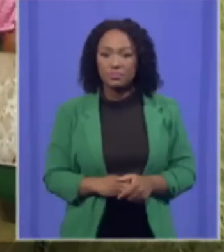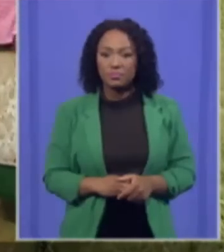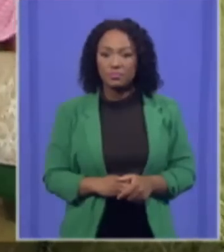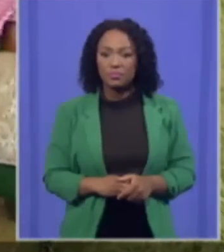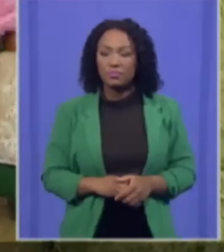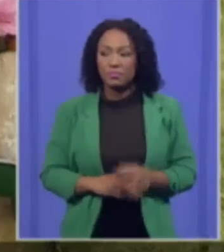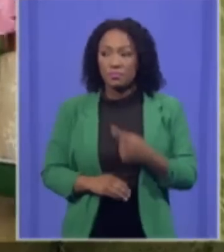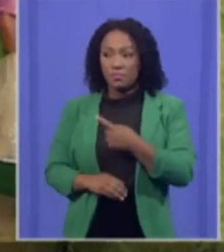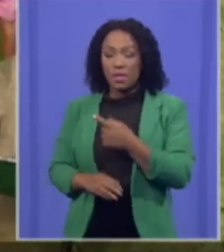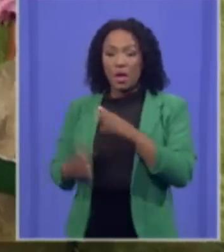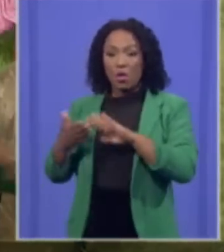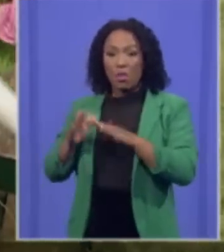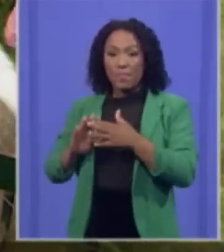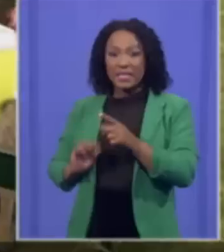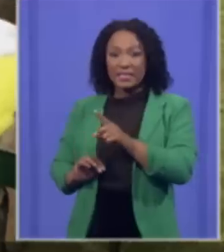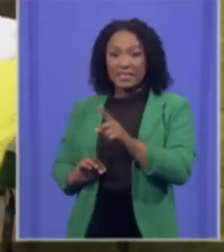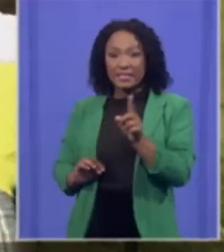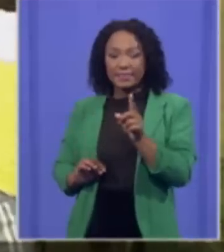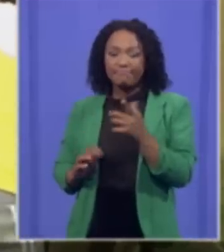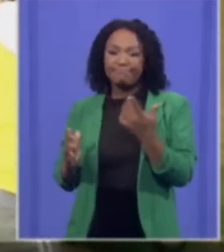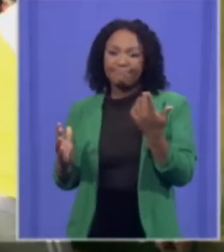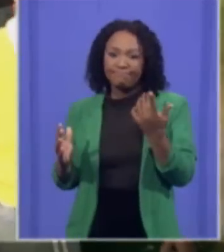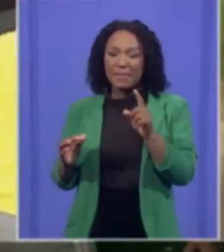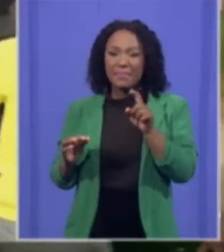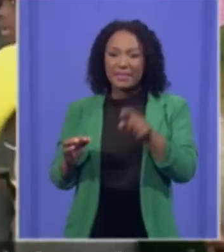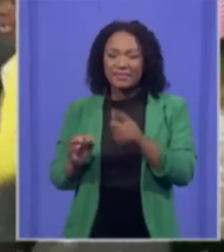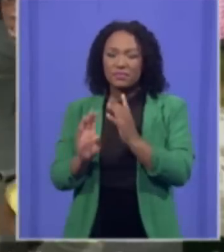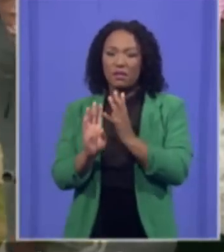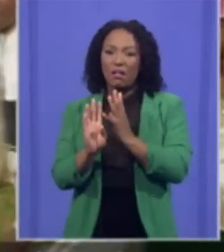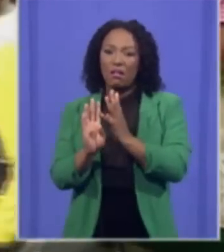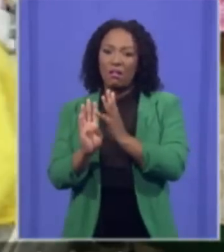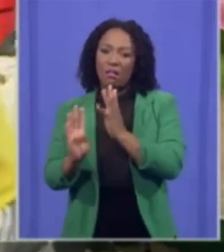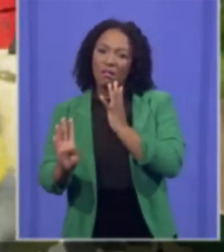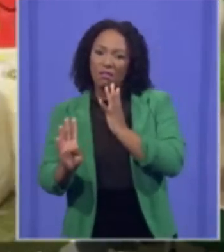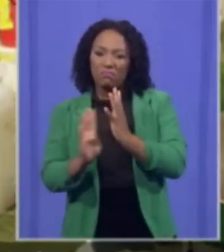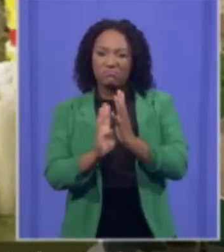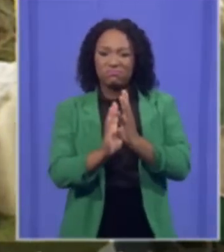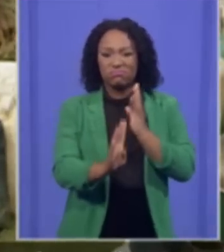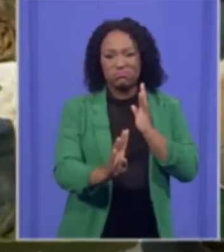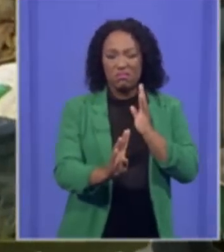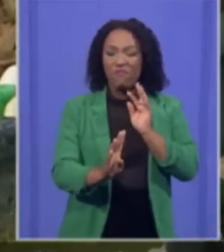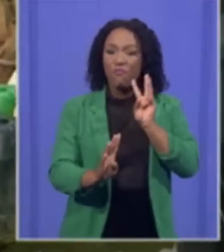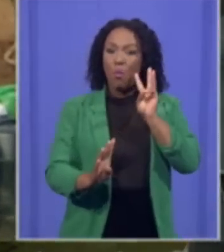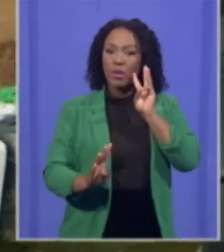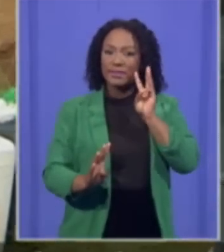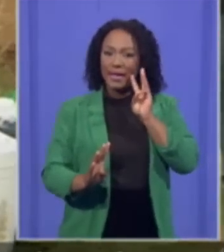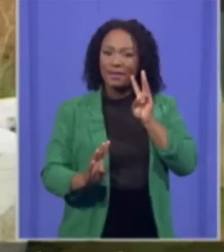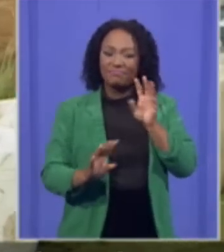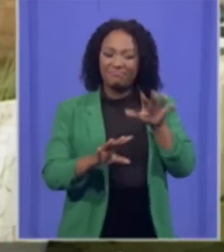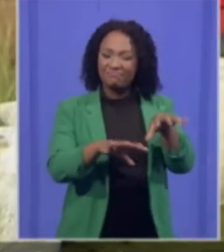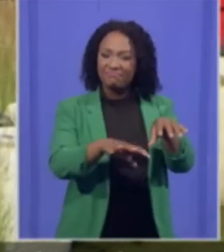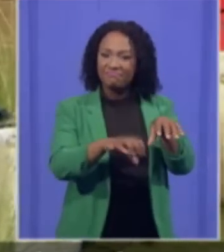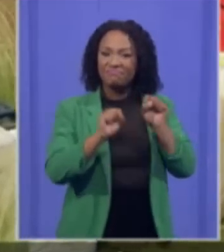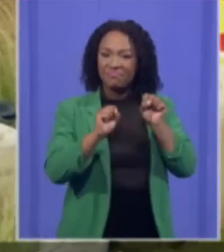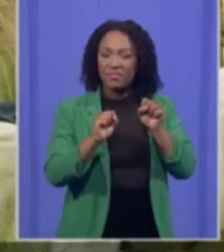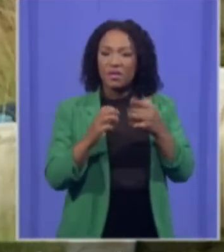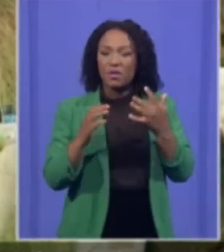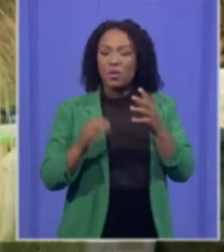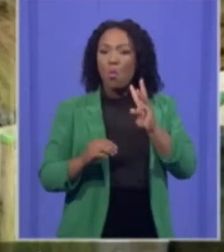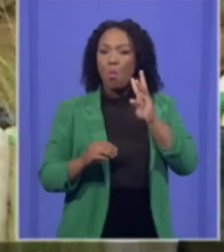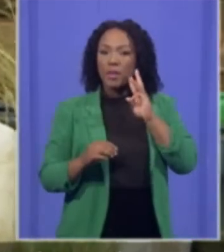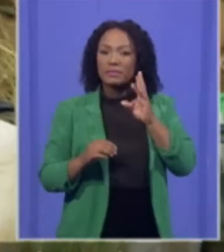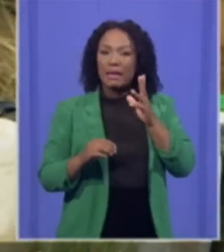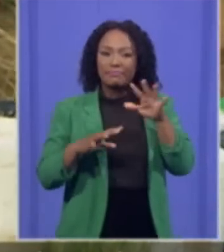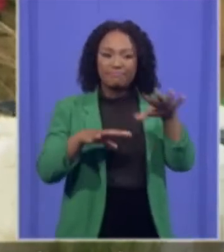Baagi ba patelesega go ema mela e melele gore ba bone metsi ka ntlha ya go kgaolwa le go lekanyediwa ga tlamelo